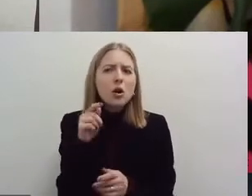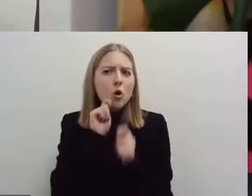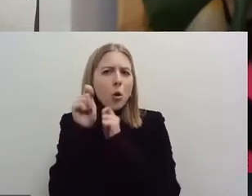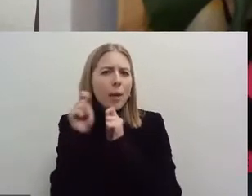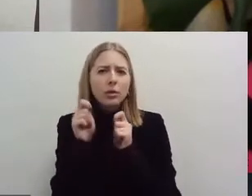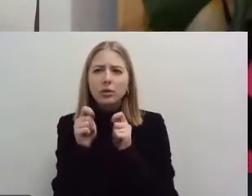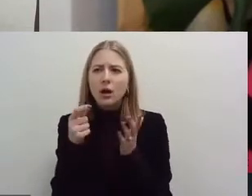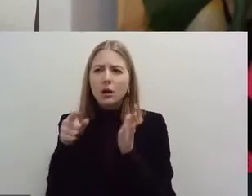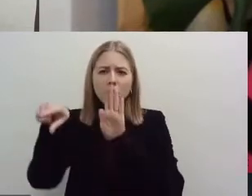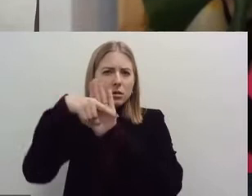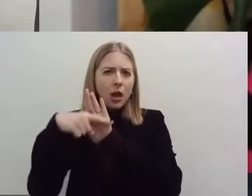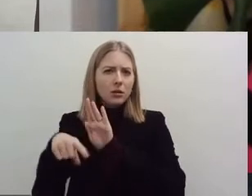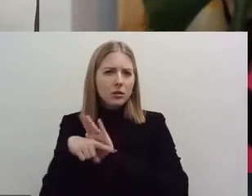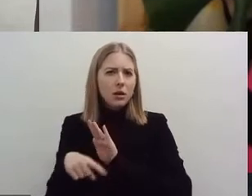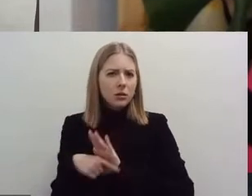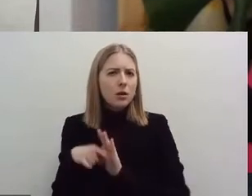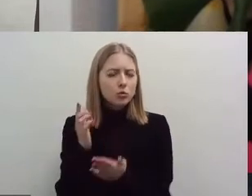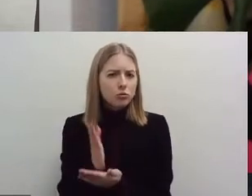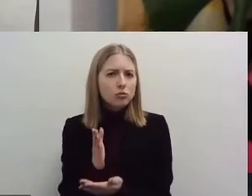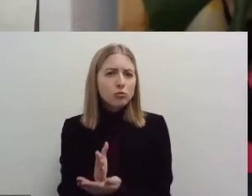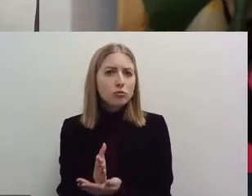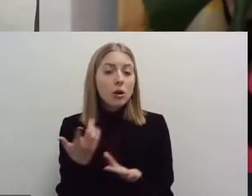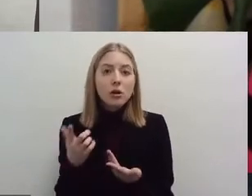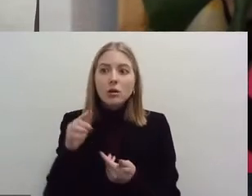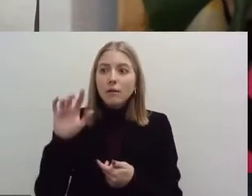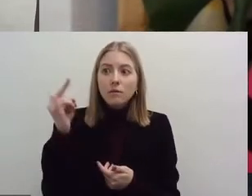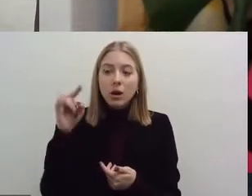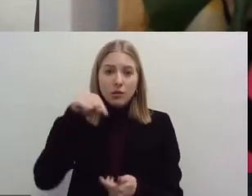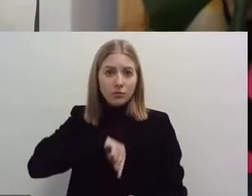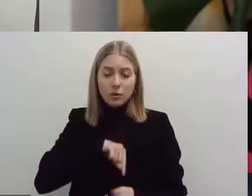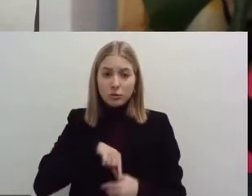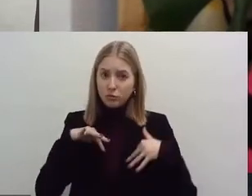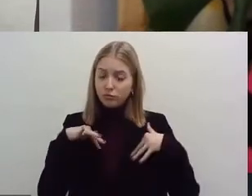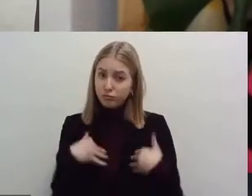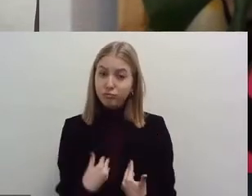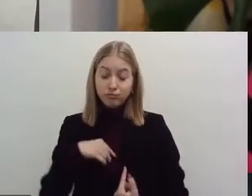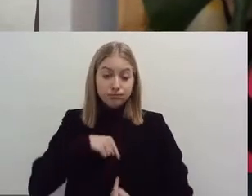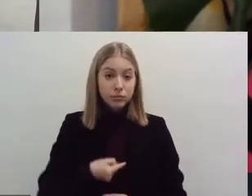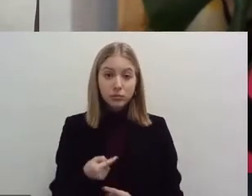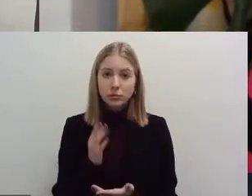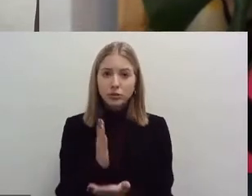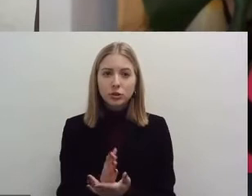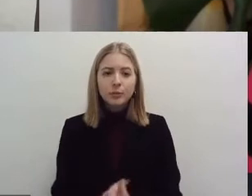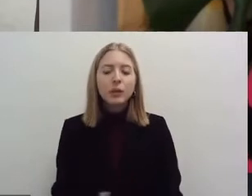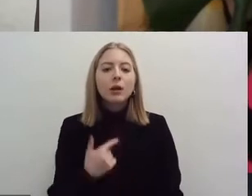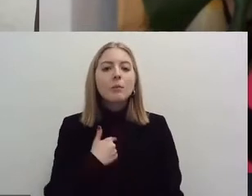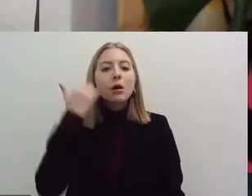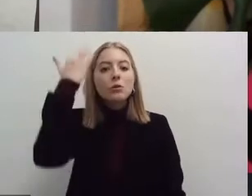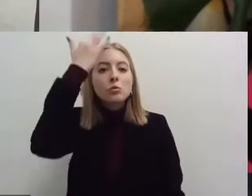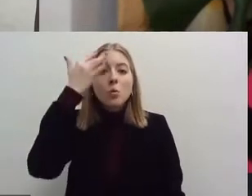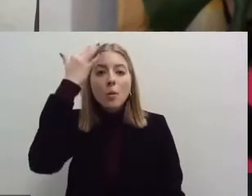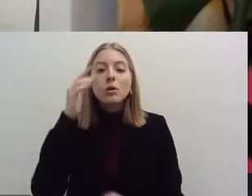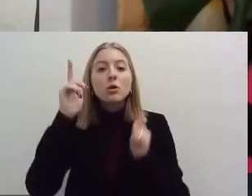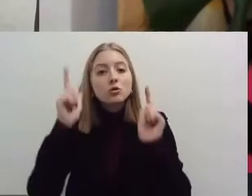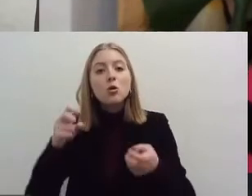to actually participate in. And I think it's a huge issue that we really have to talk about, because communication is absolutely